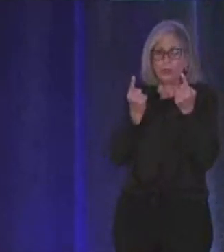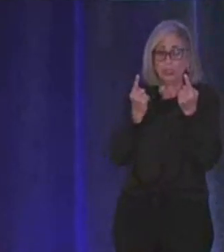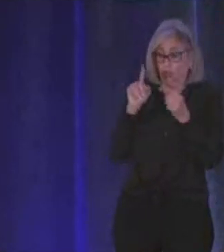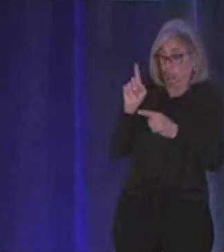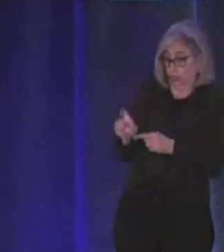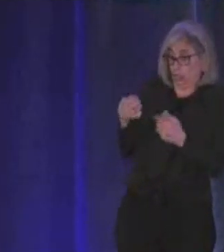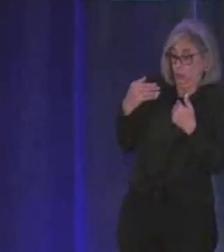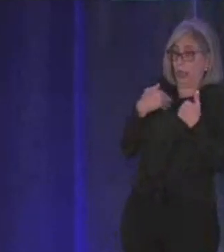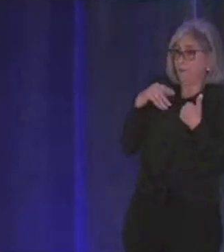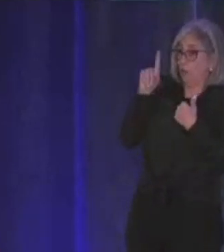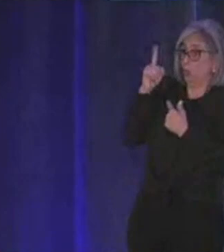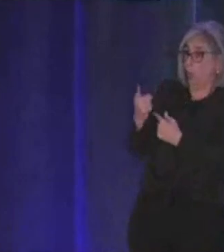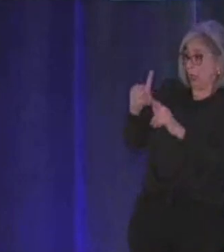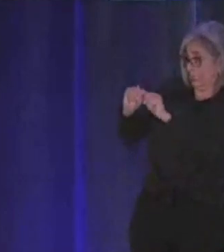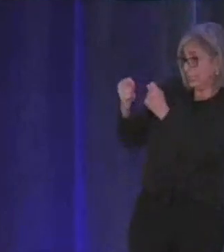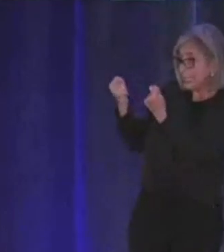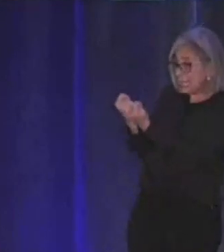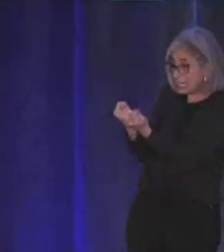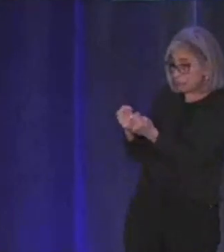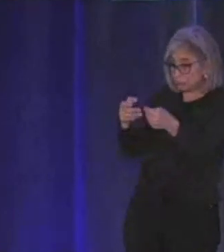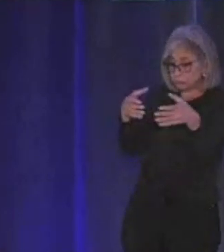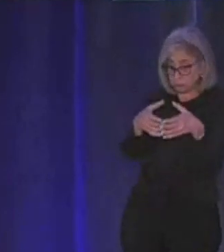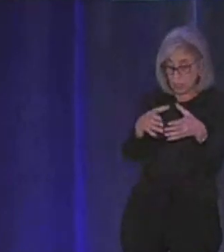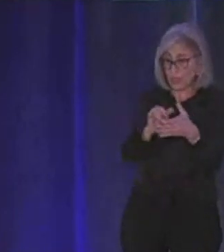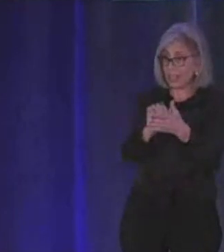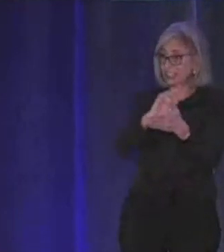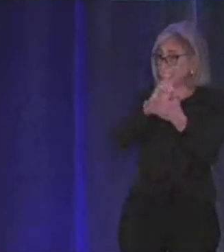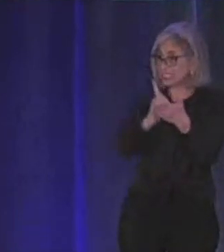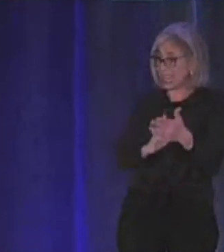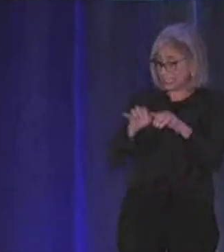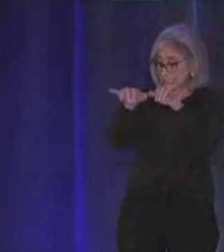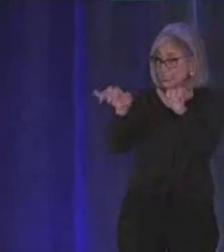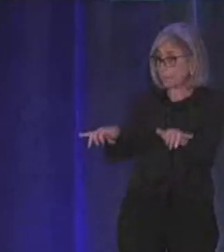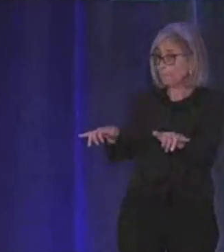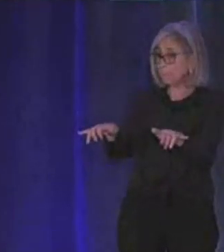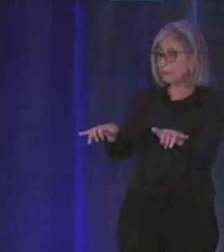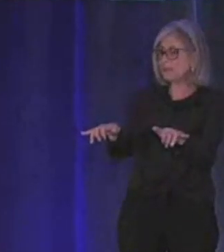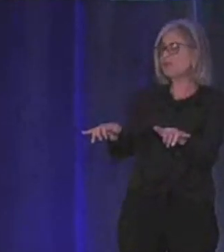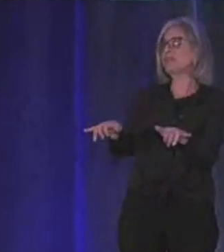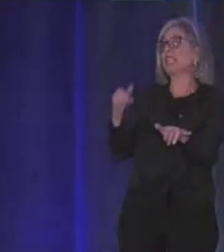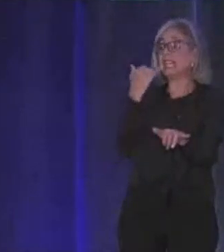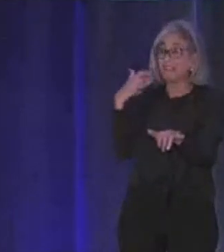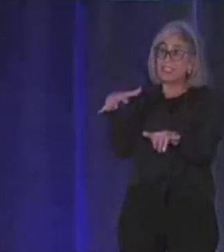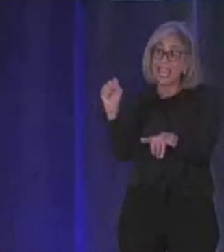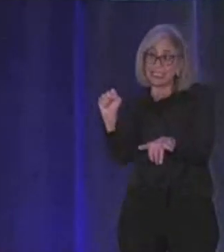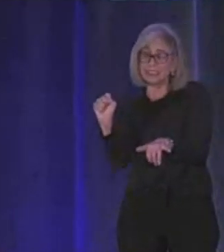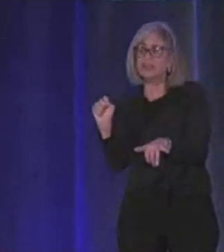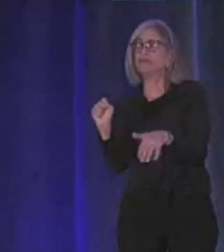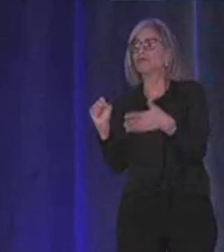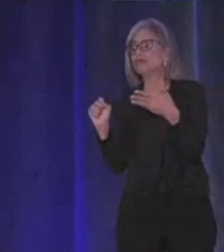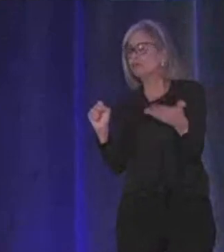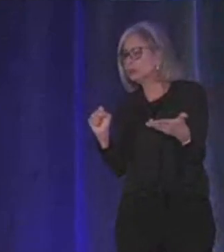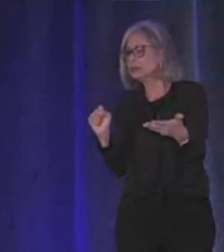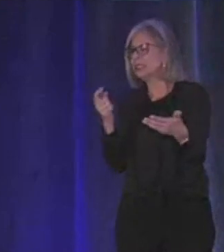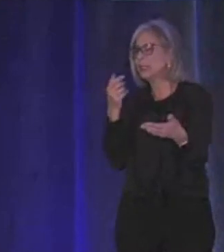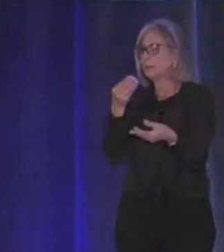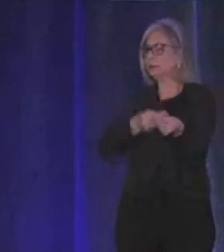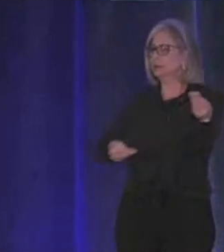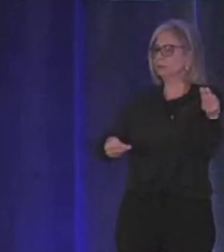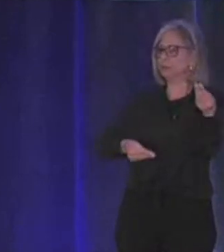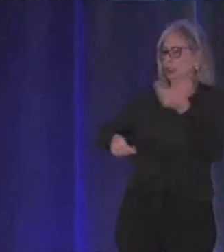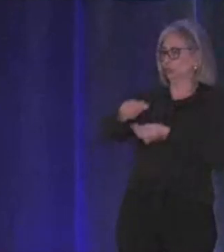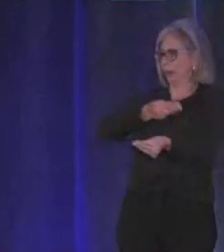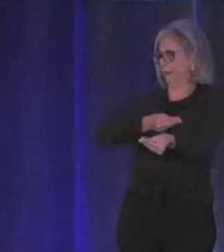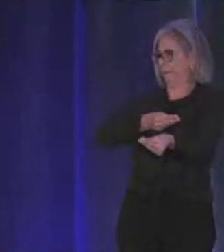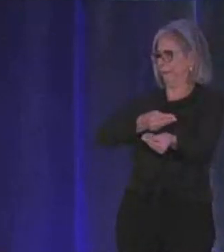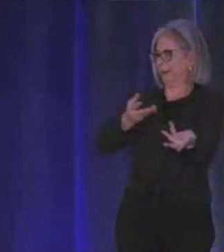you have one team that does the design system? And if so, then that's probably like a bit of a trade-off, right?